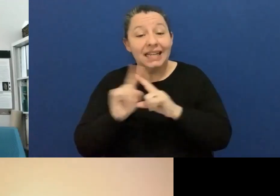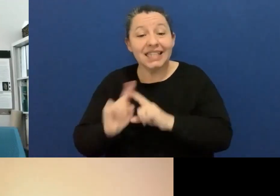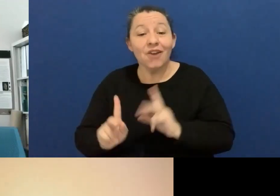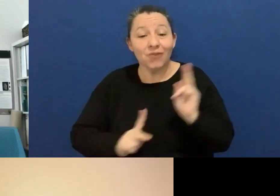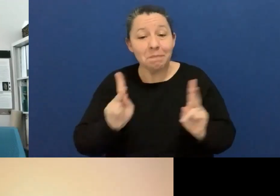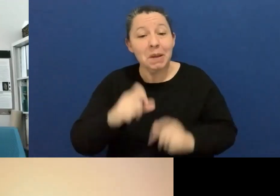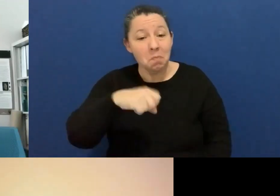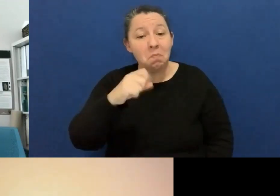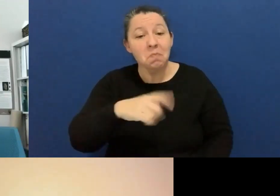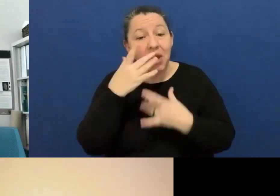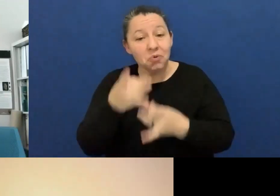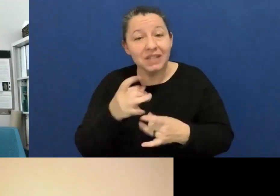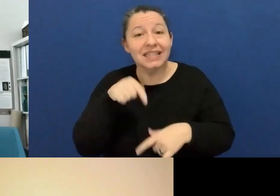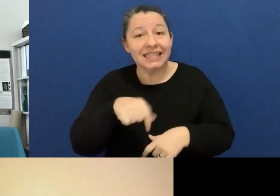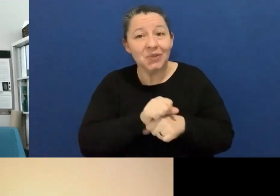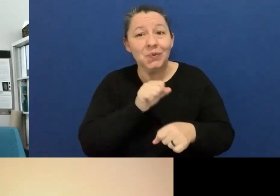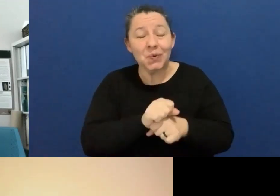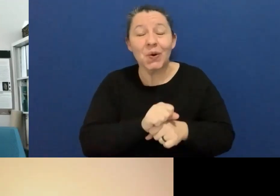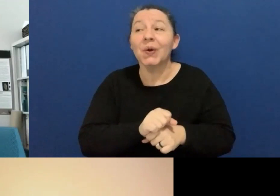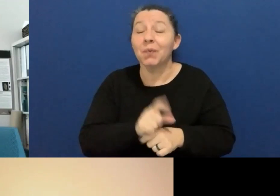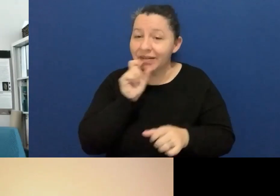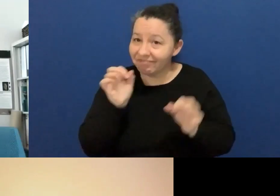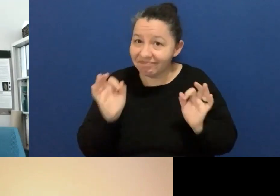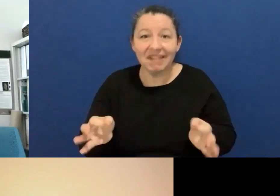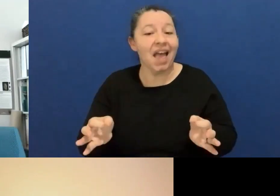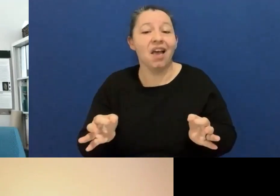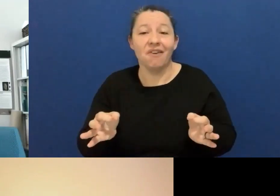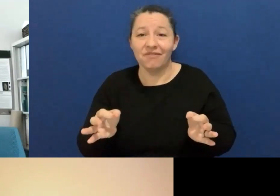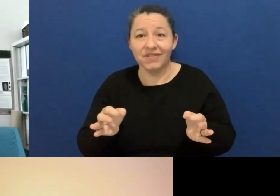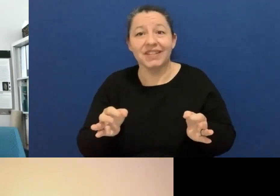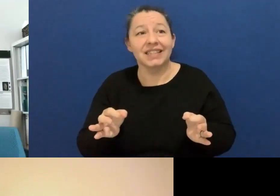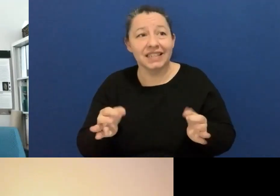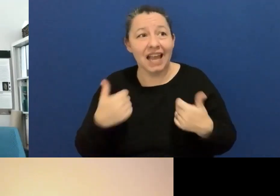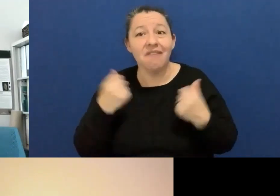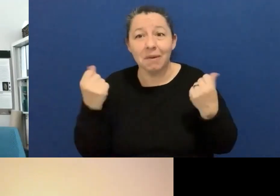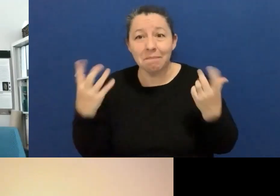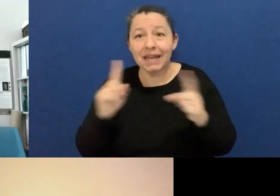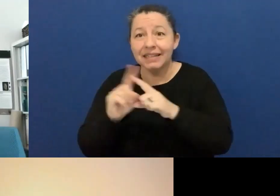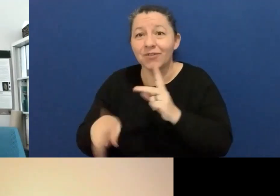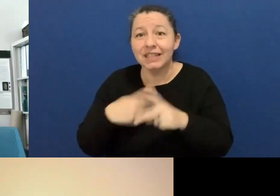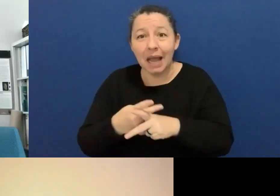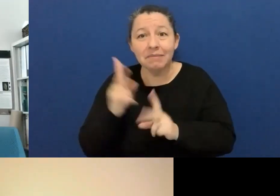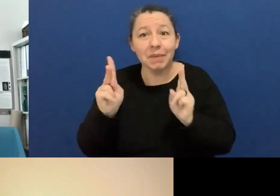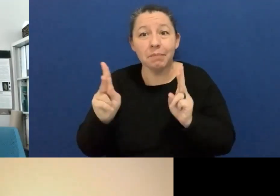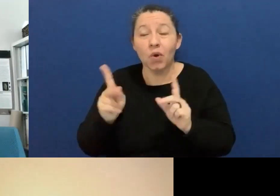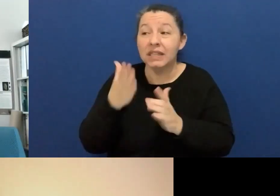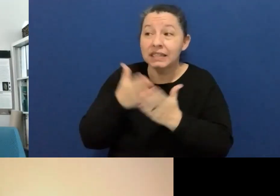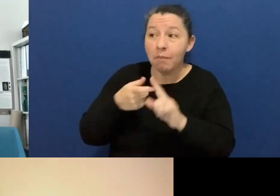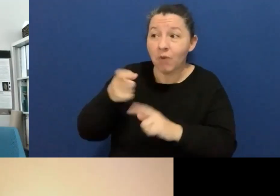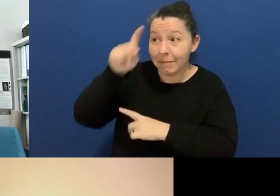are interested. So we definitely work with lots of people from Egypt. We're always looking